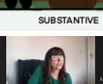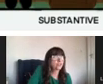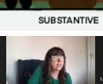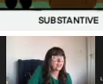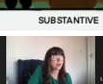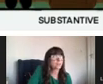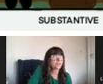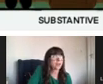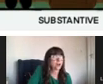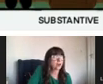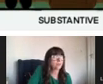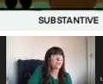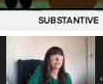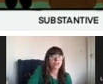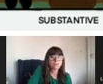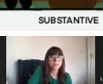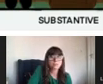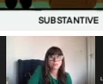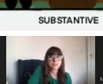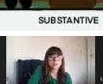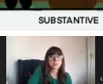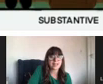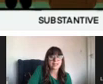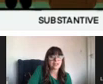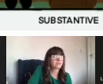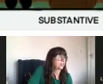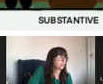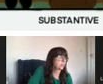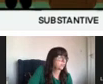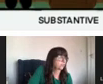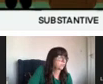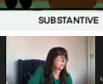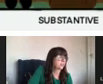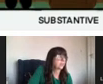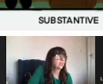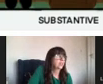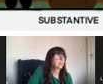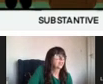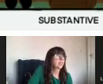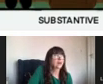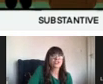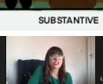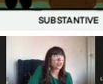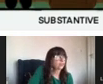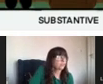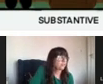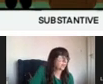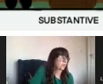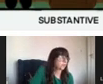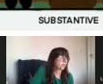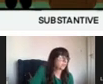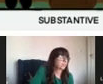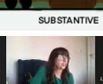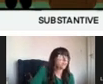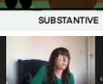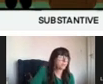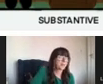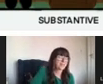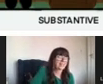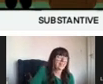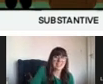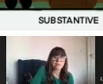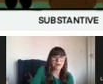so the 3 are formal, substantive and transformative. Now, I'll just go through very quickly what it means,